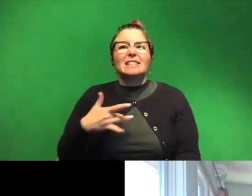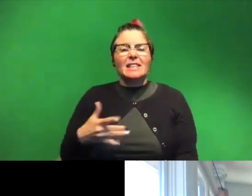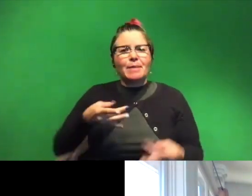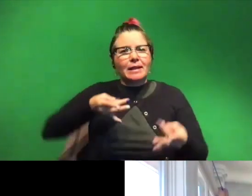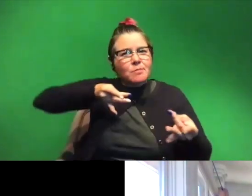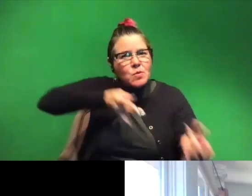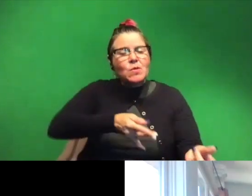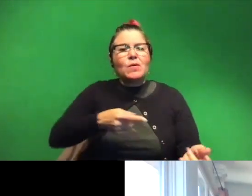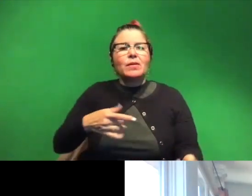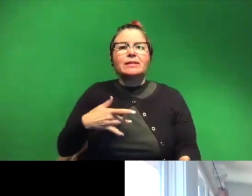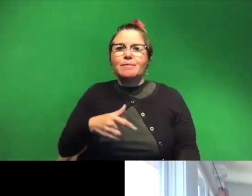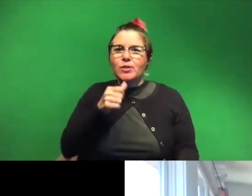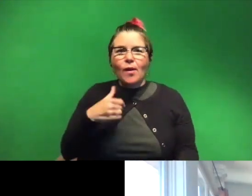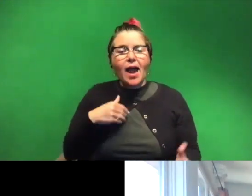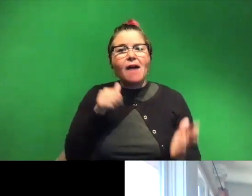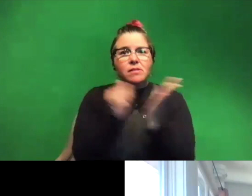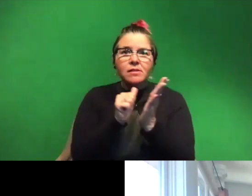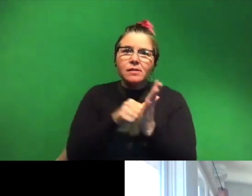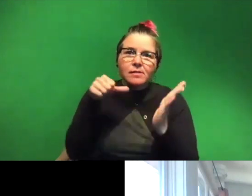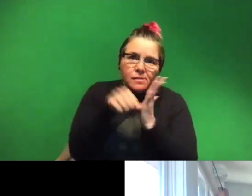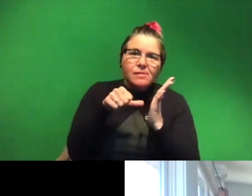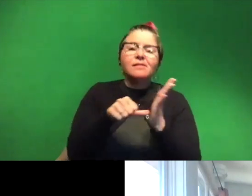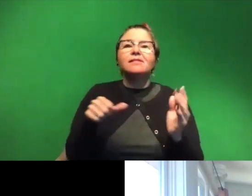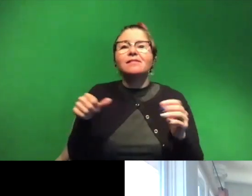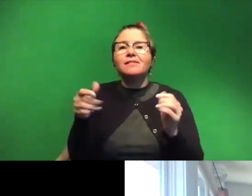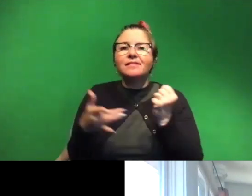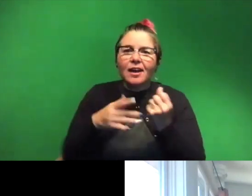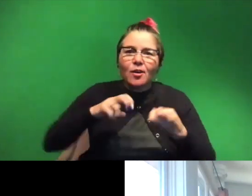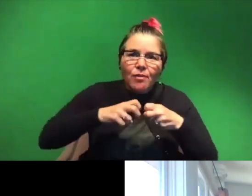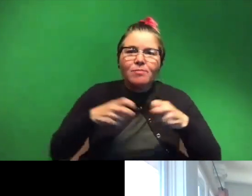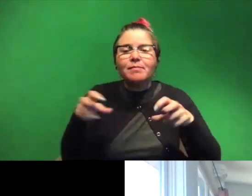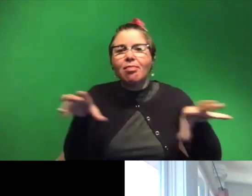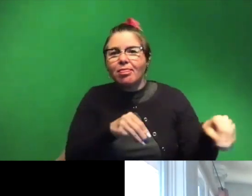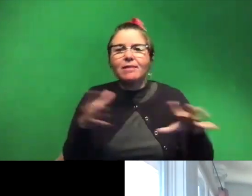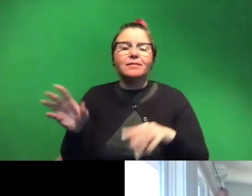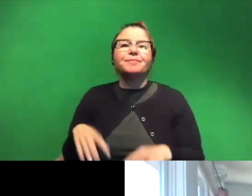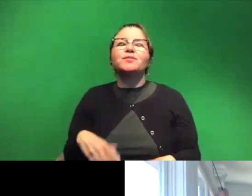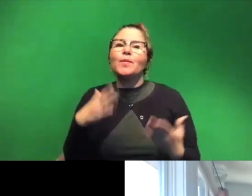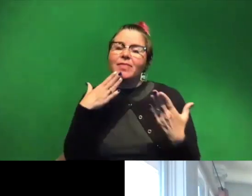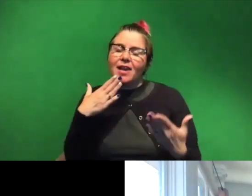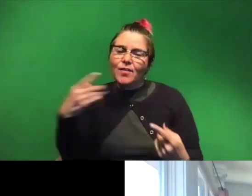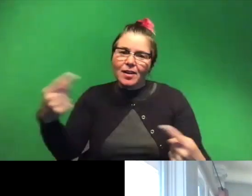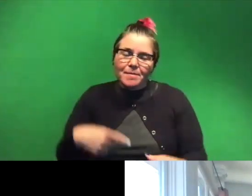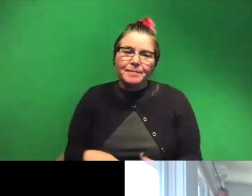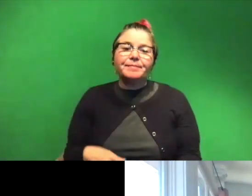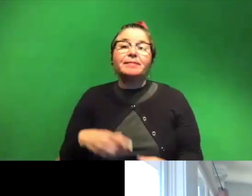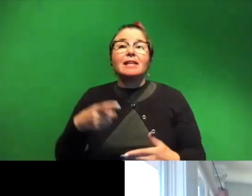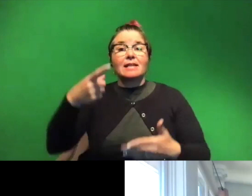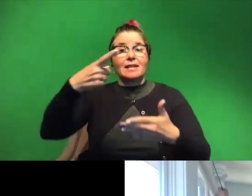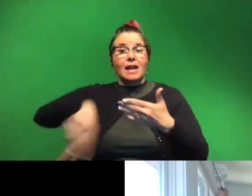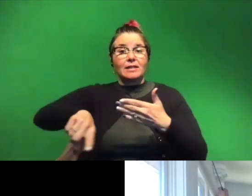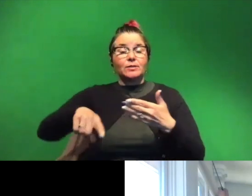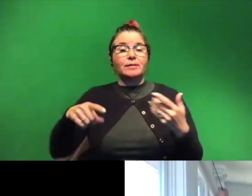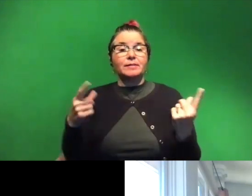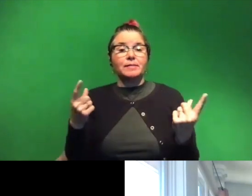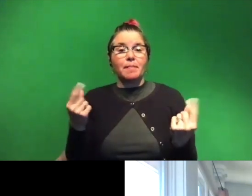smoother. I normally don't have like a UPS delivery in the middle of it, and Lord help us. So thank you for coming. Next week, we are